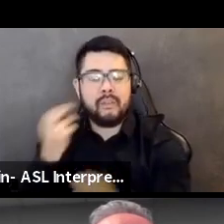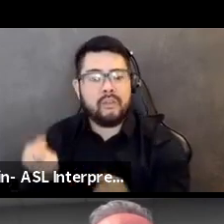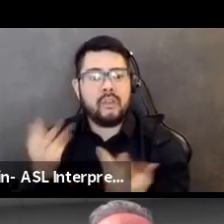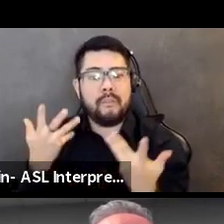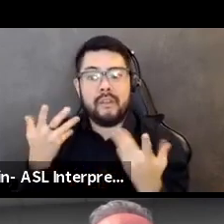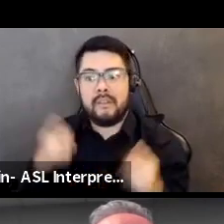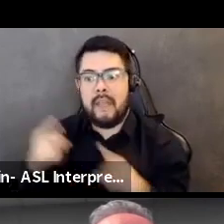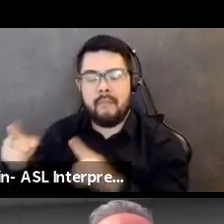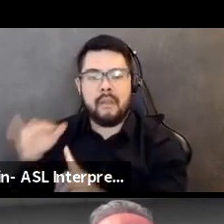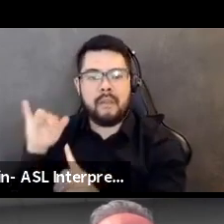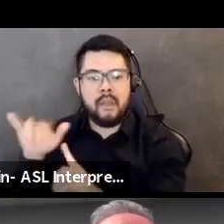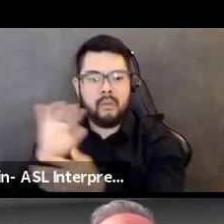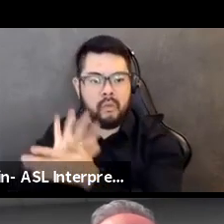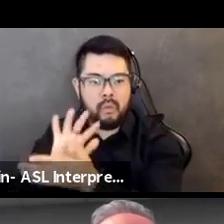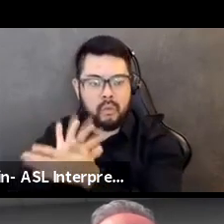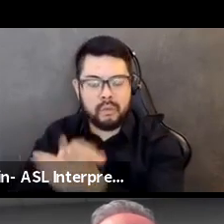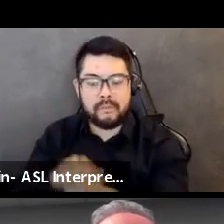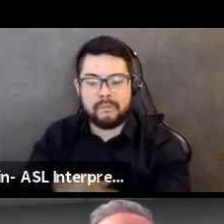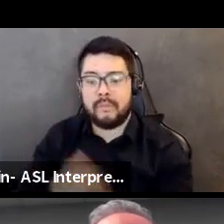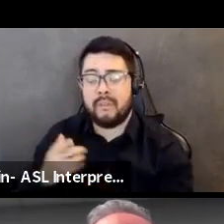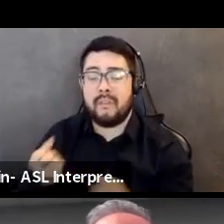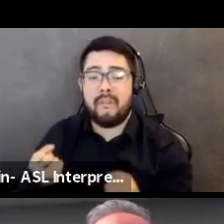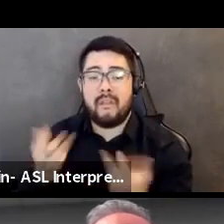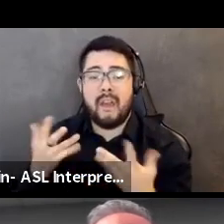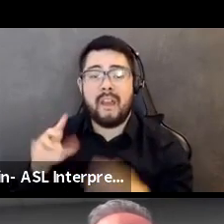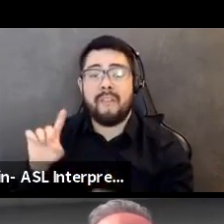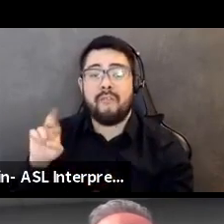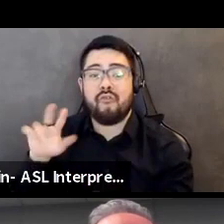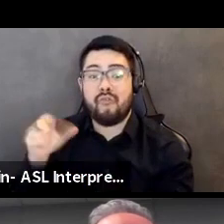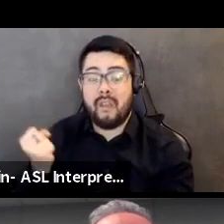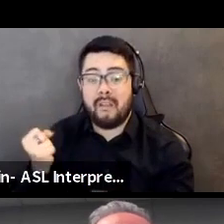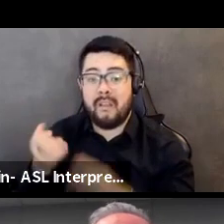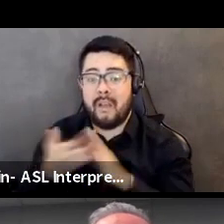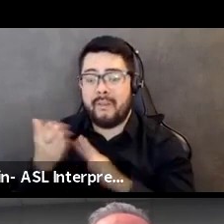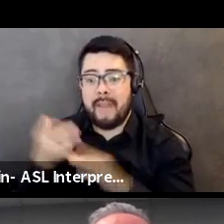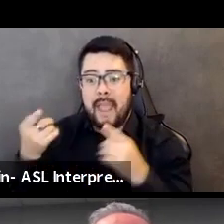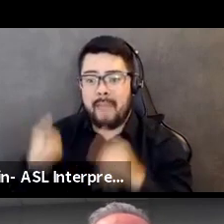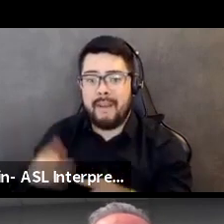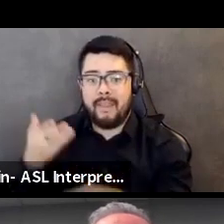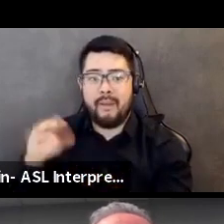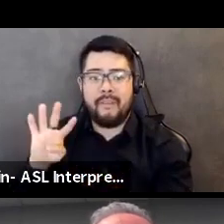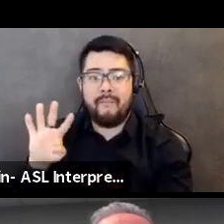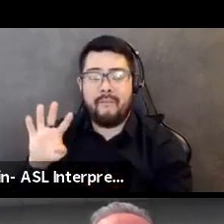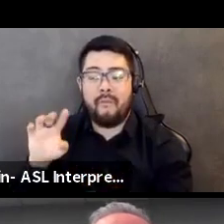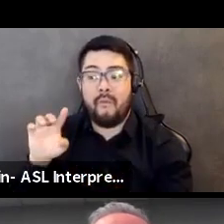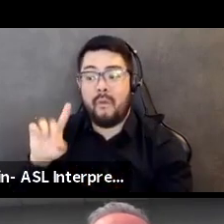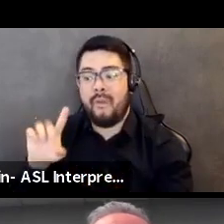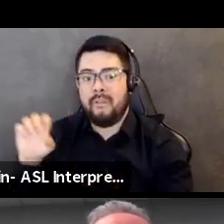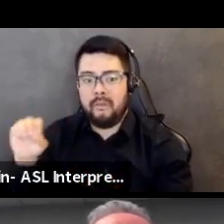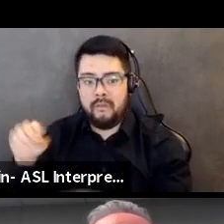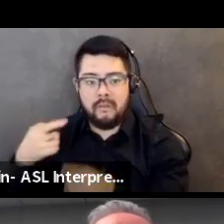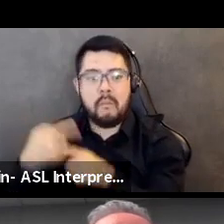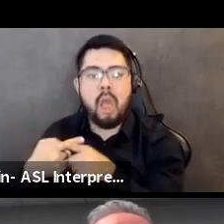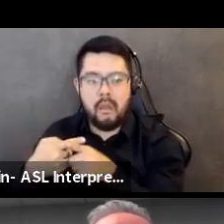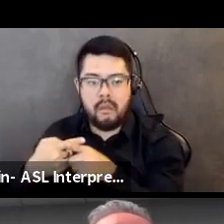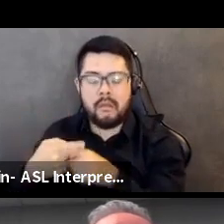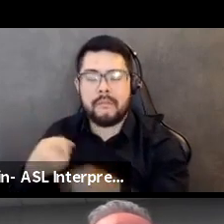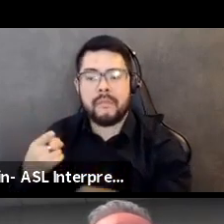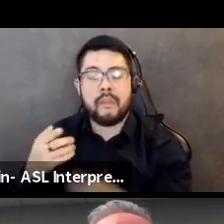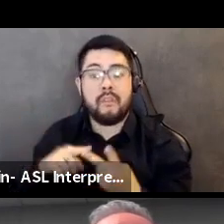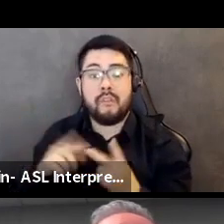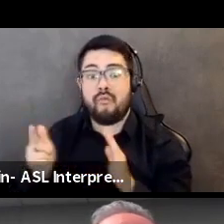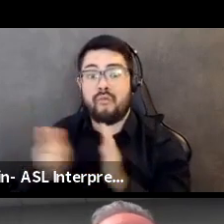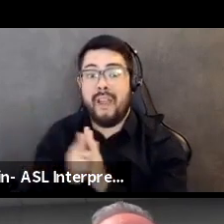happens there is a major drug operation that is on the 4100 block uh there is crime that happens on the